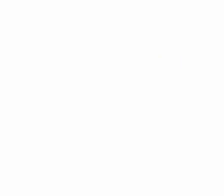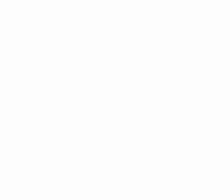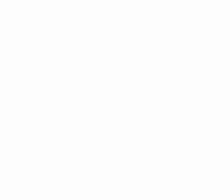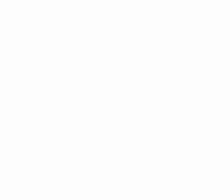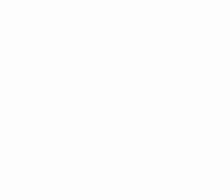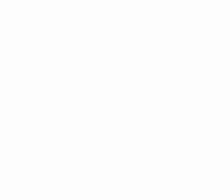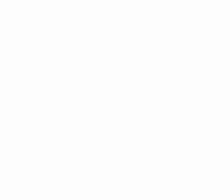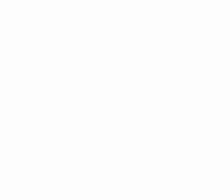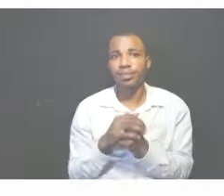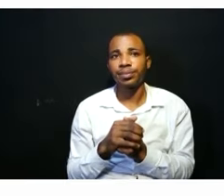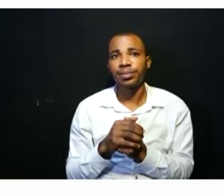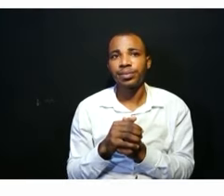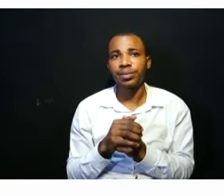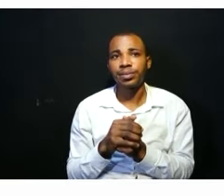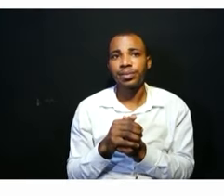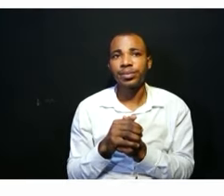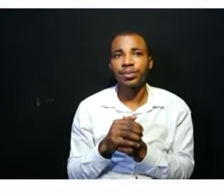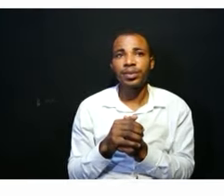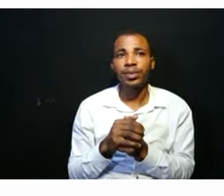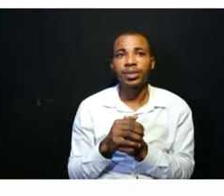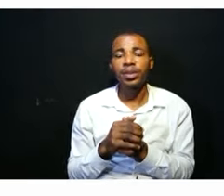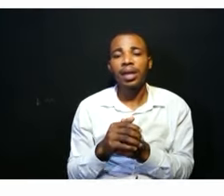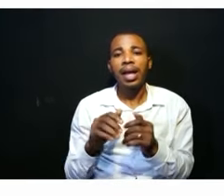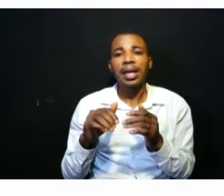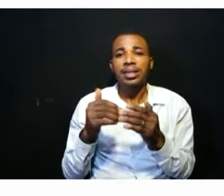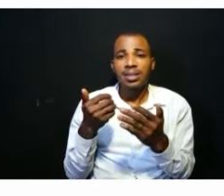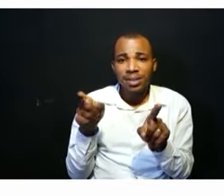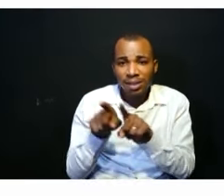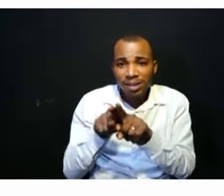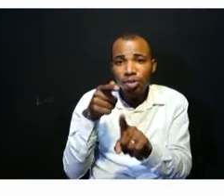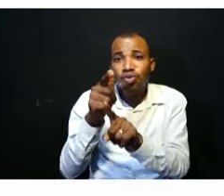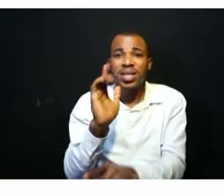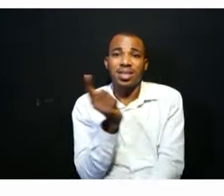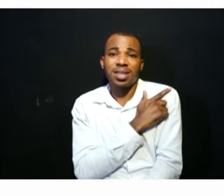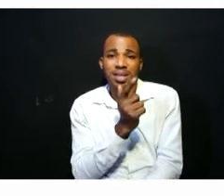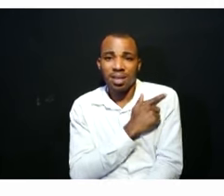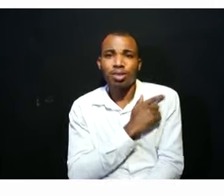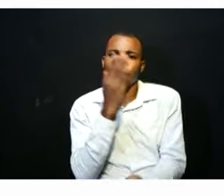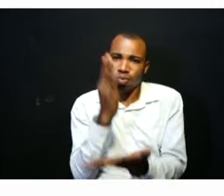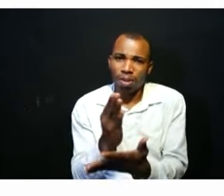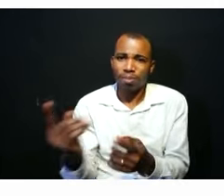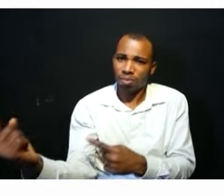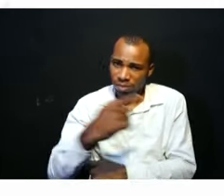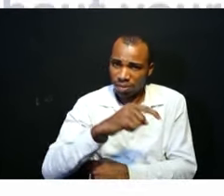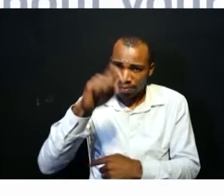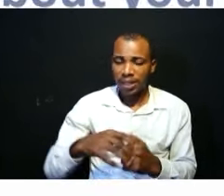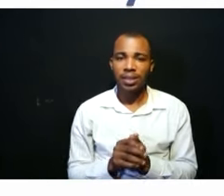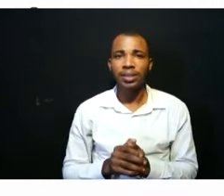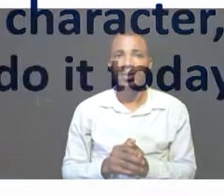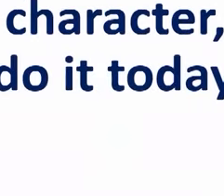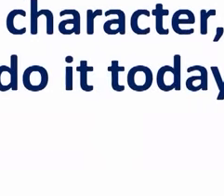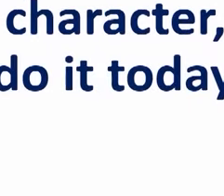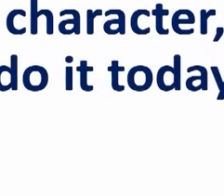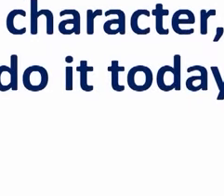your slothfulness and do it today. See, do something about your